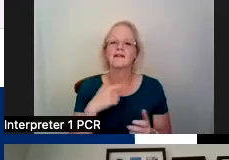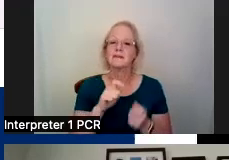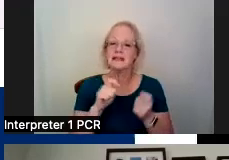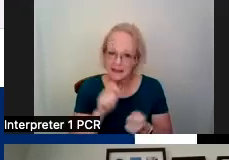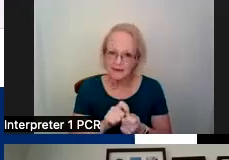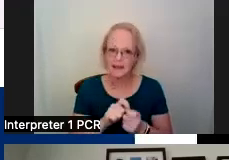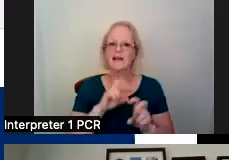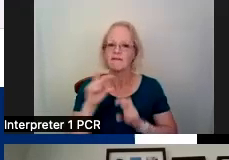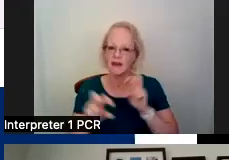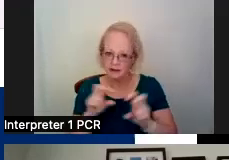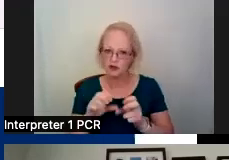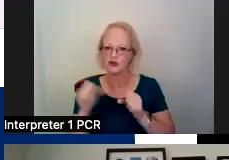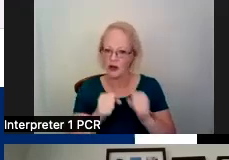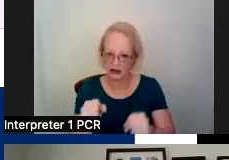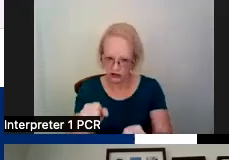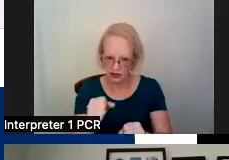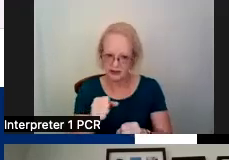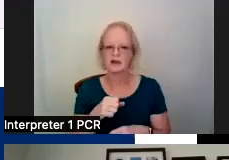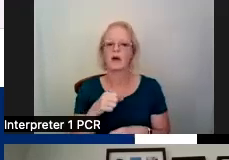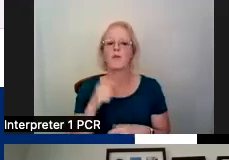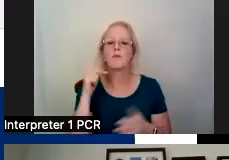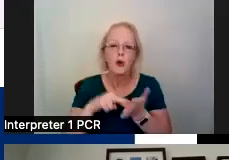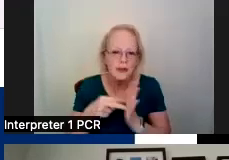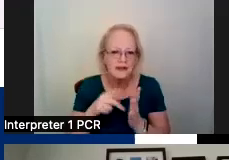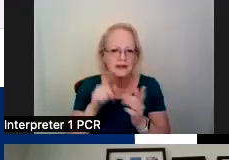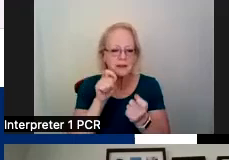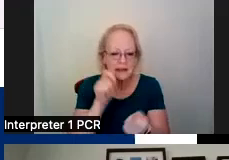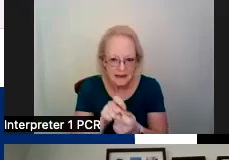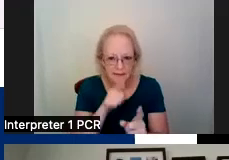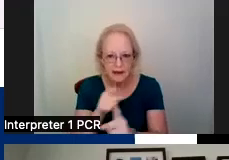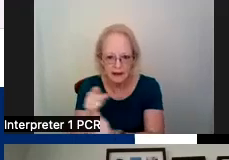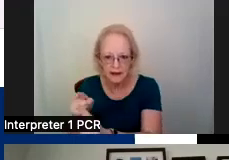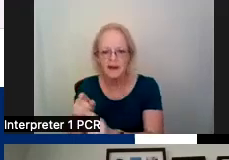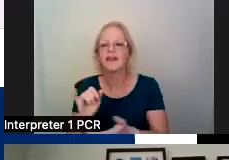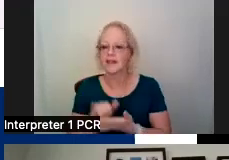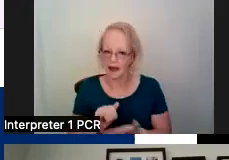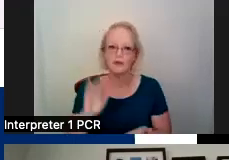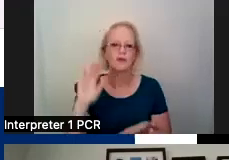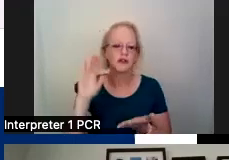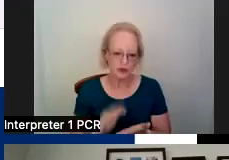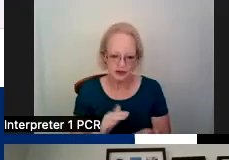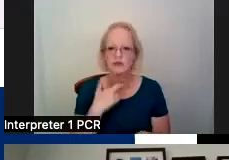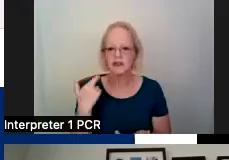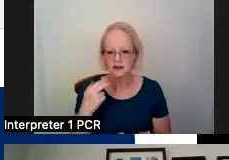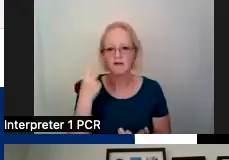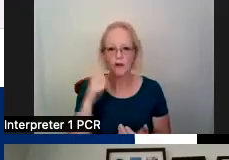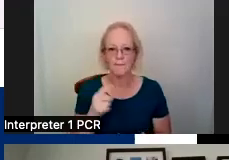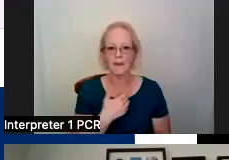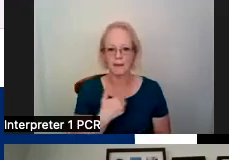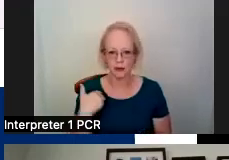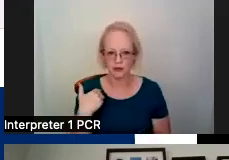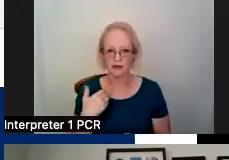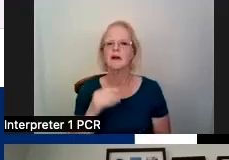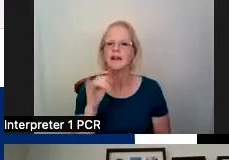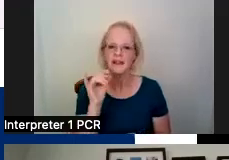these purpose-specific investment strategies reduce the risk of them for the members. It